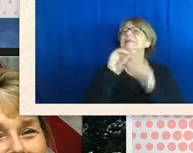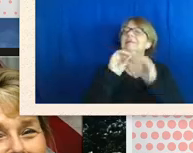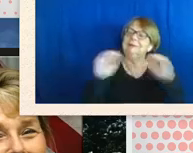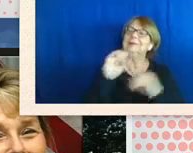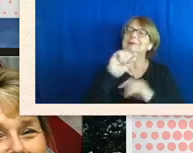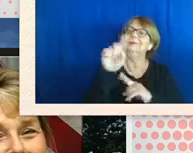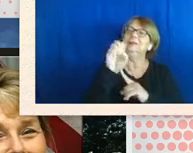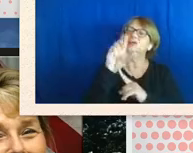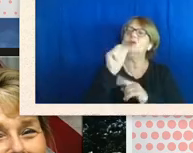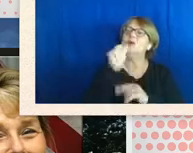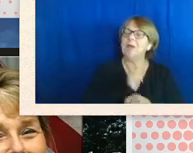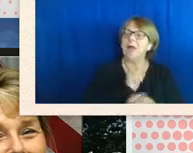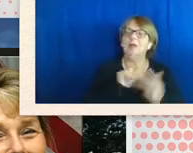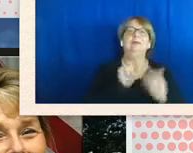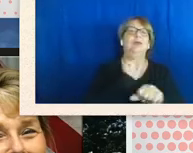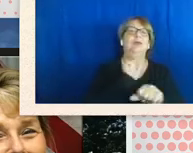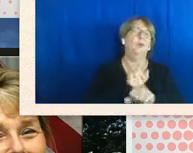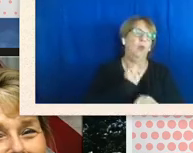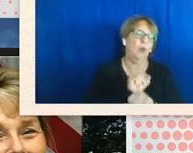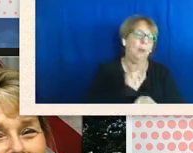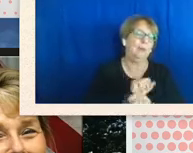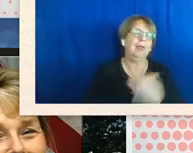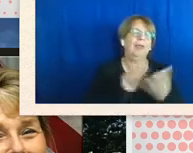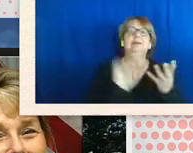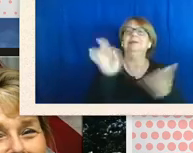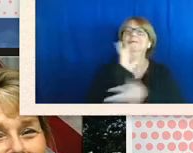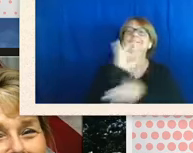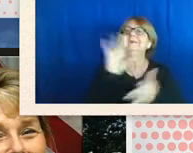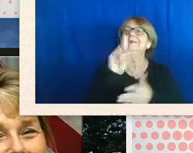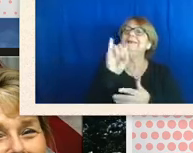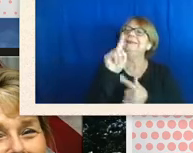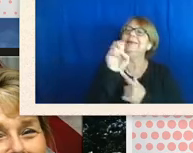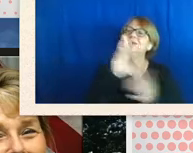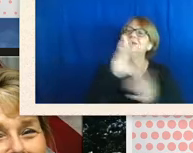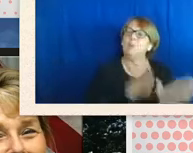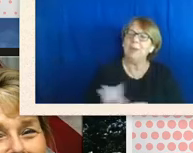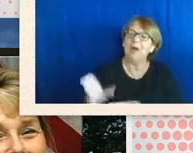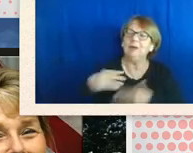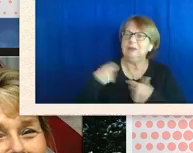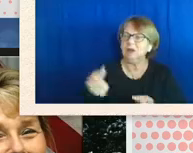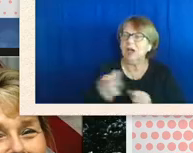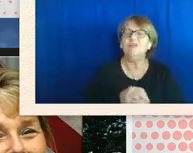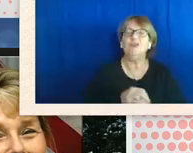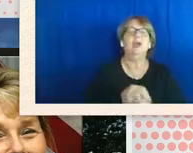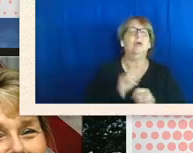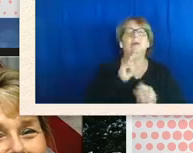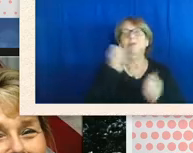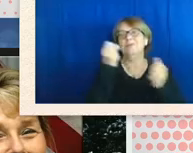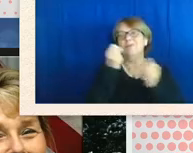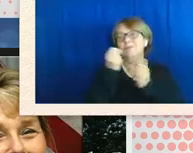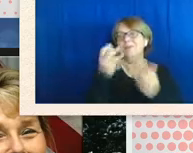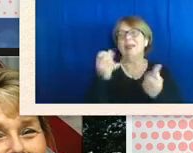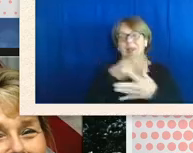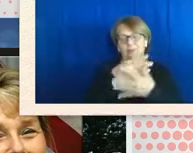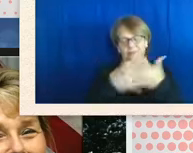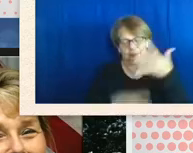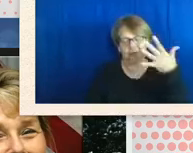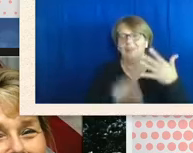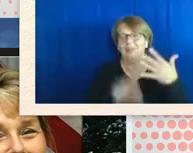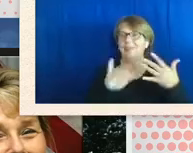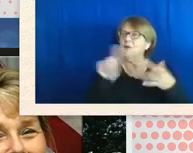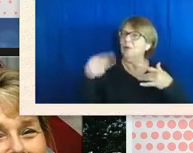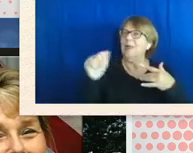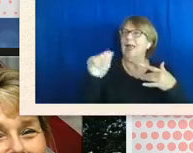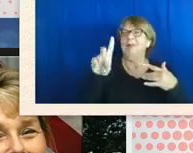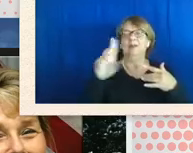employment, disaster preparedness, and recovery. There's just many, many things. And that's just the APD stuff. There's going to be a lot of